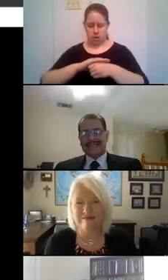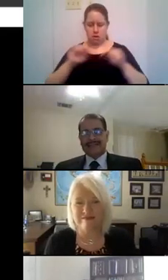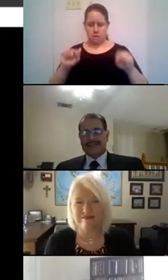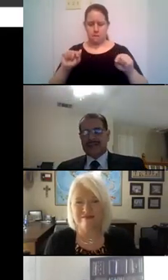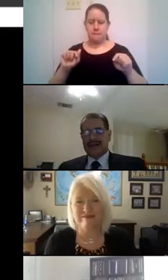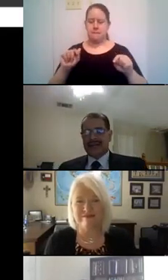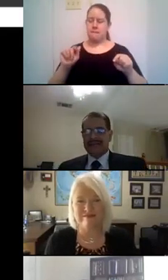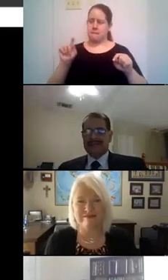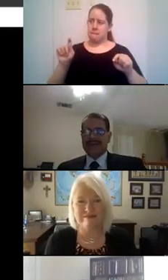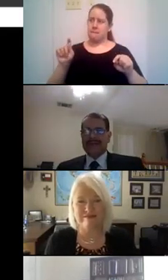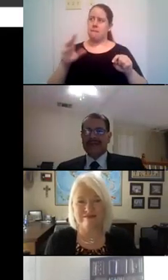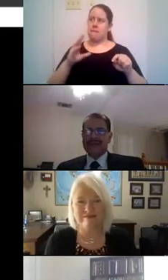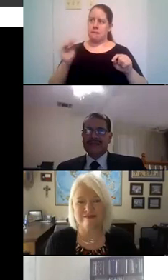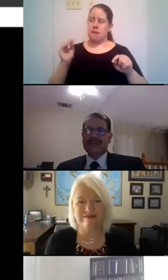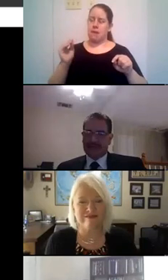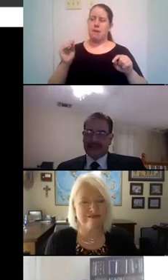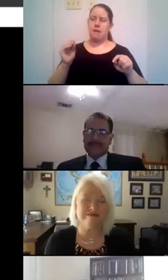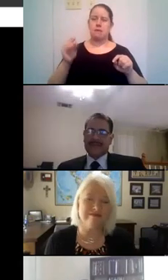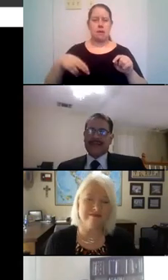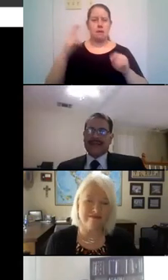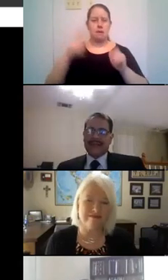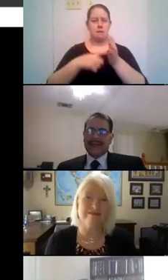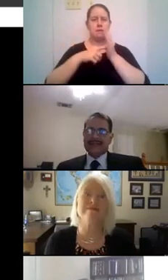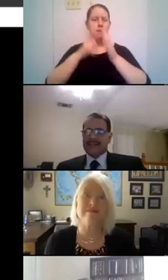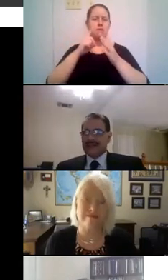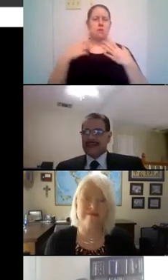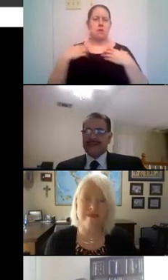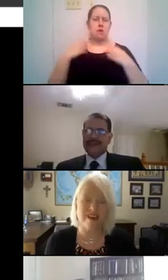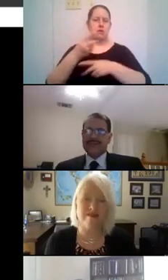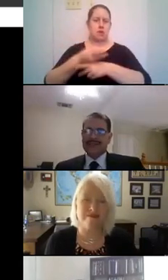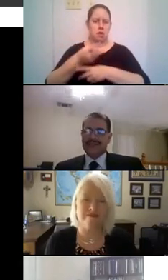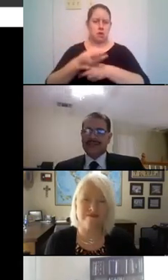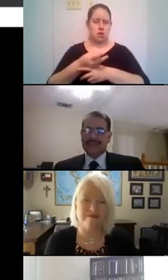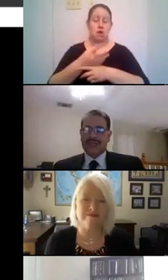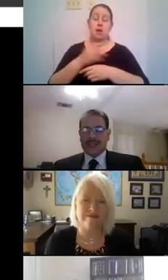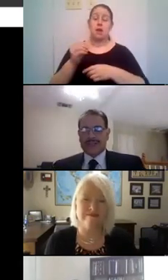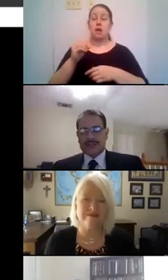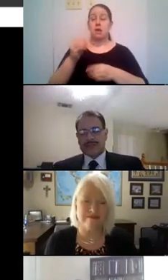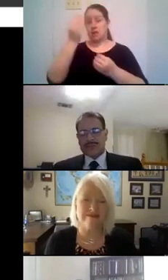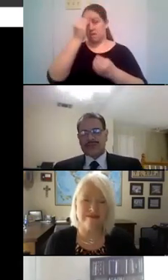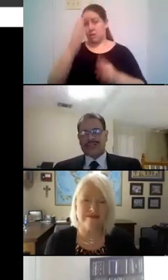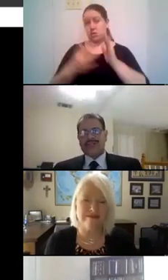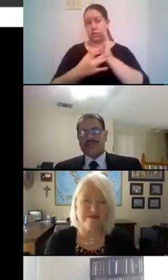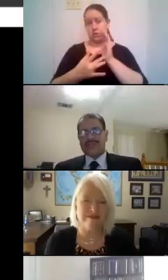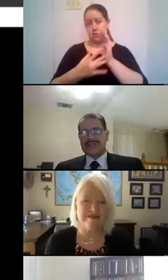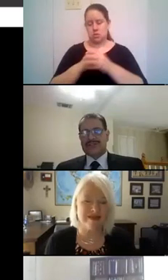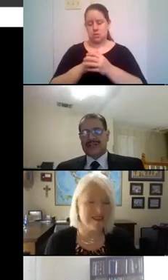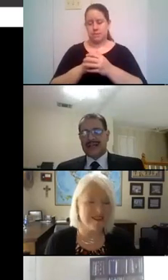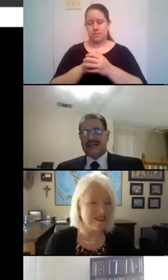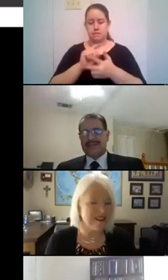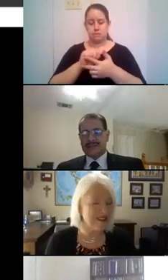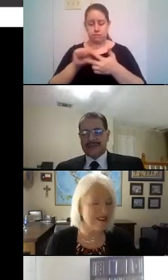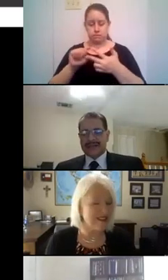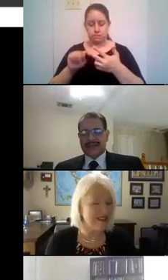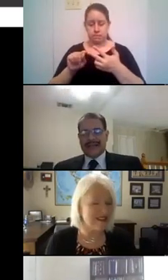and then the high demand of healthcare and information technology. So those three industries had a